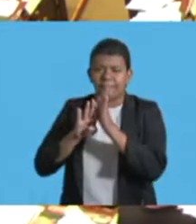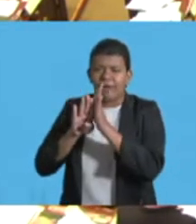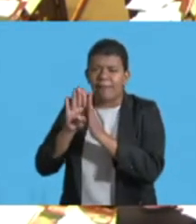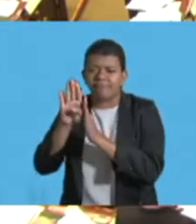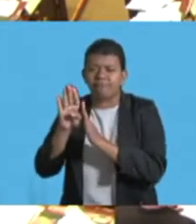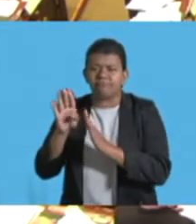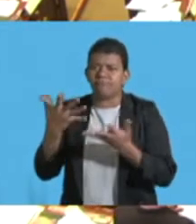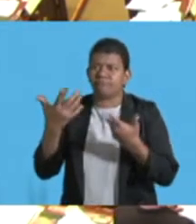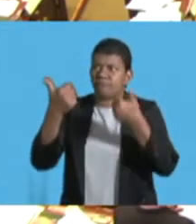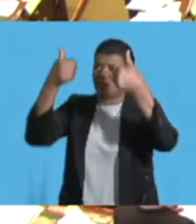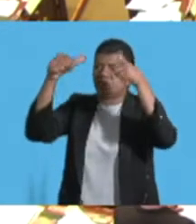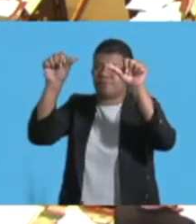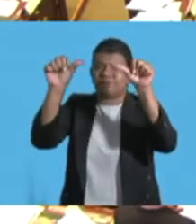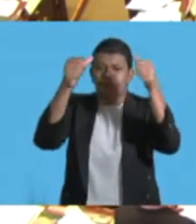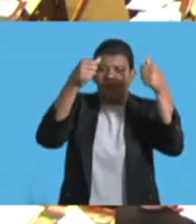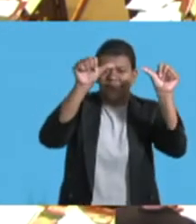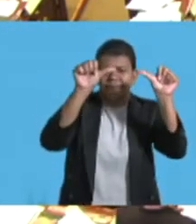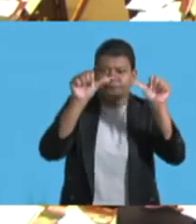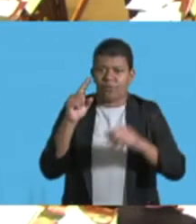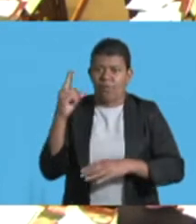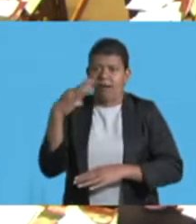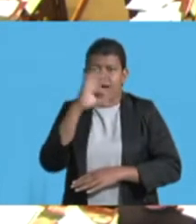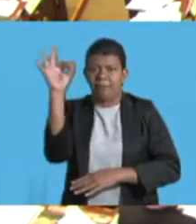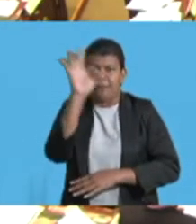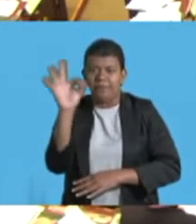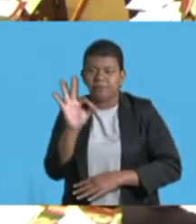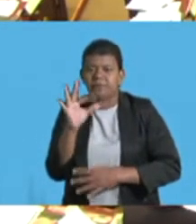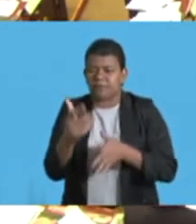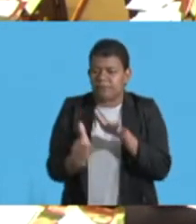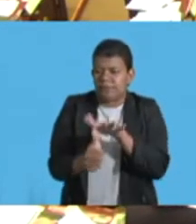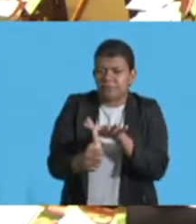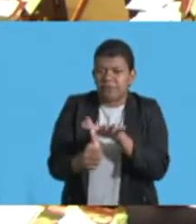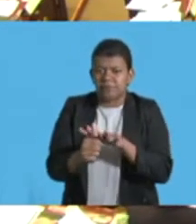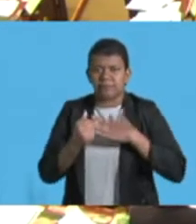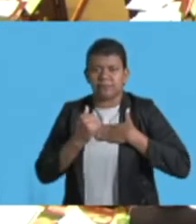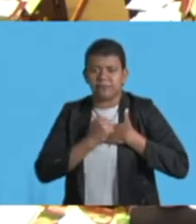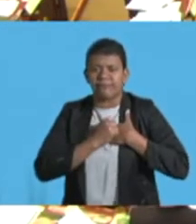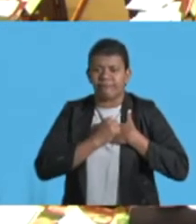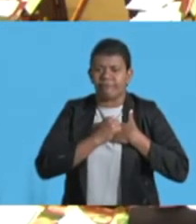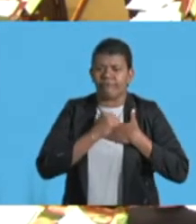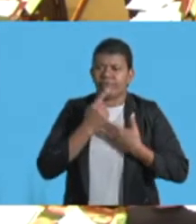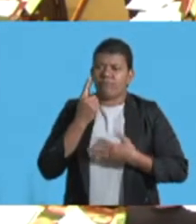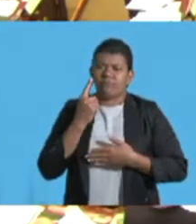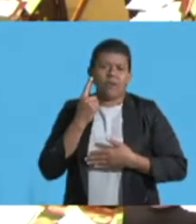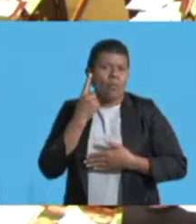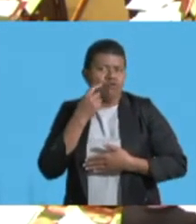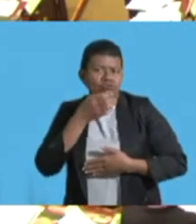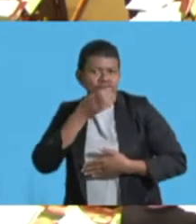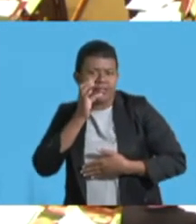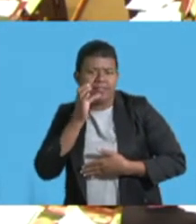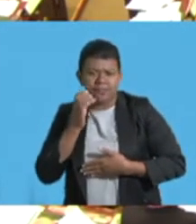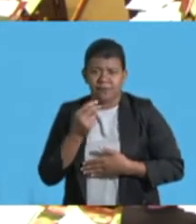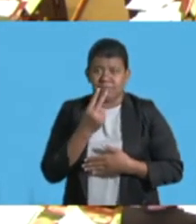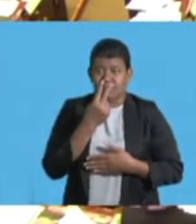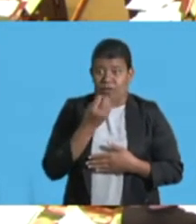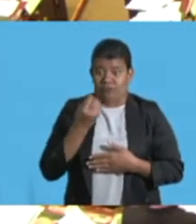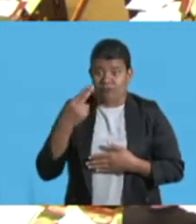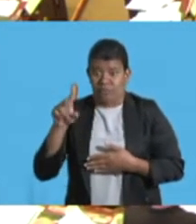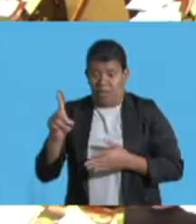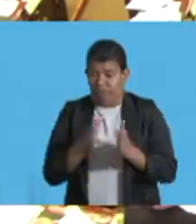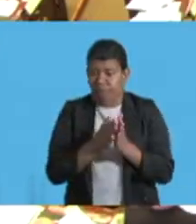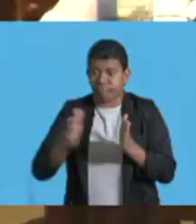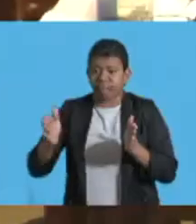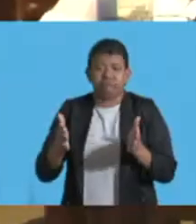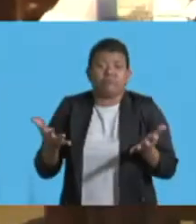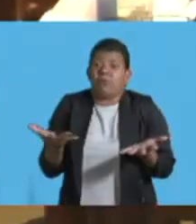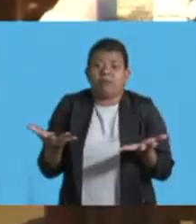urban population having access to clean and safe water by 2021 and the rural and maritime area by